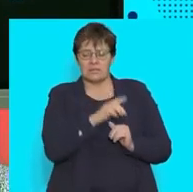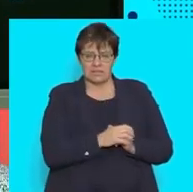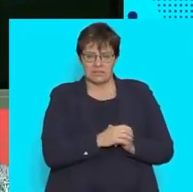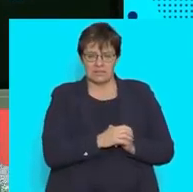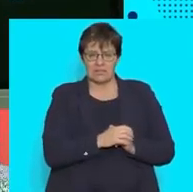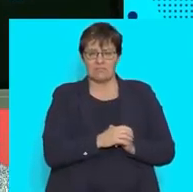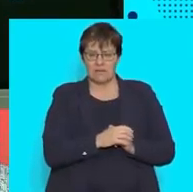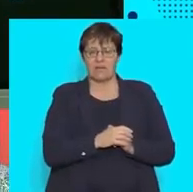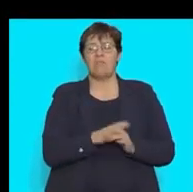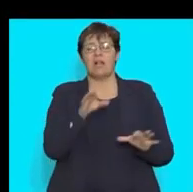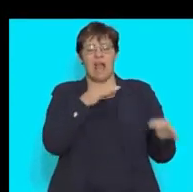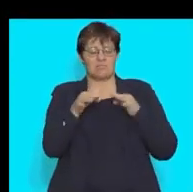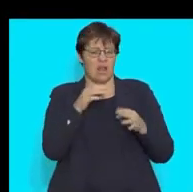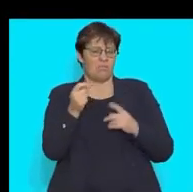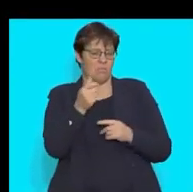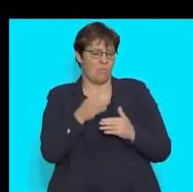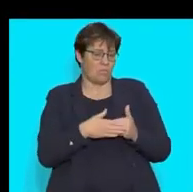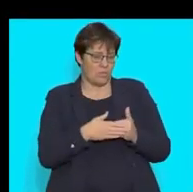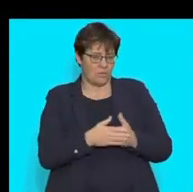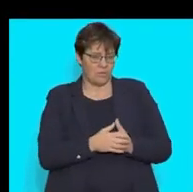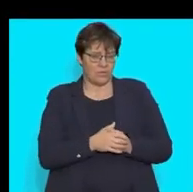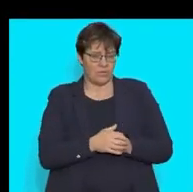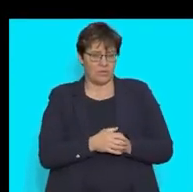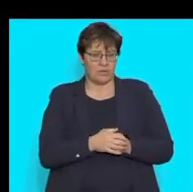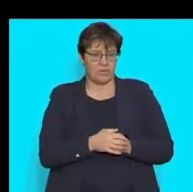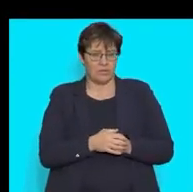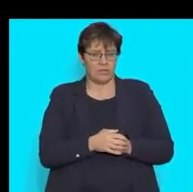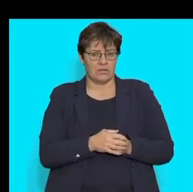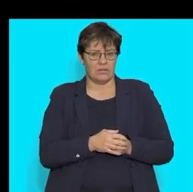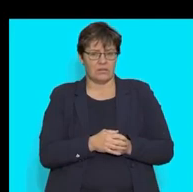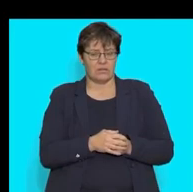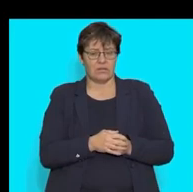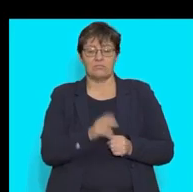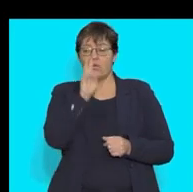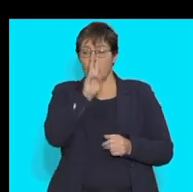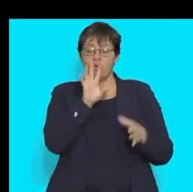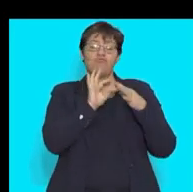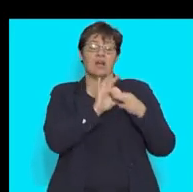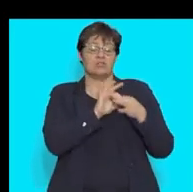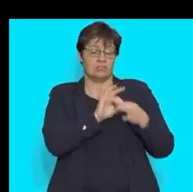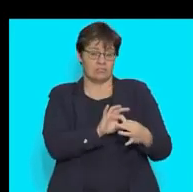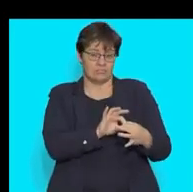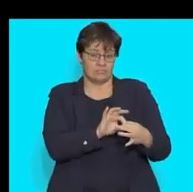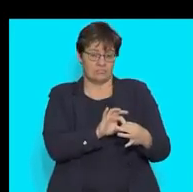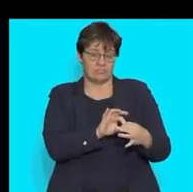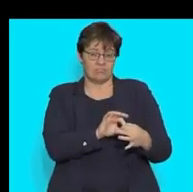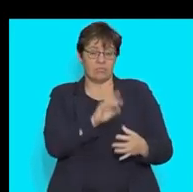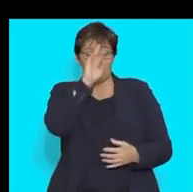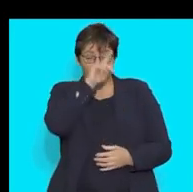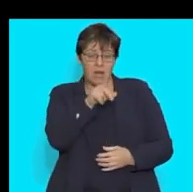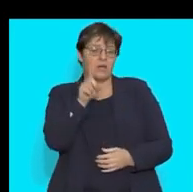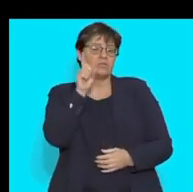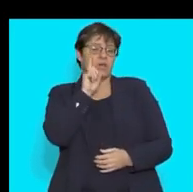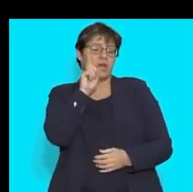going to talk a little bit about that now. So when you look at relationships, please remember that you